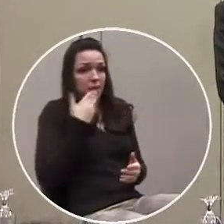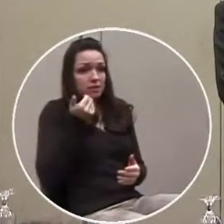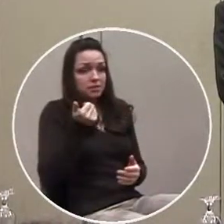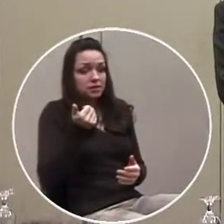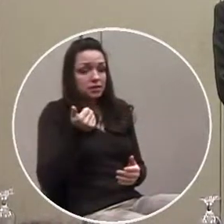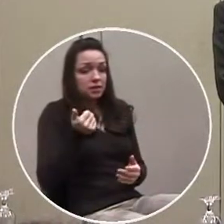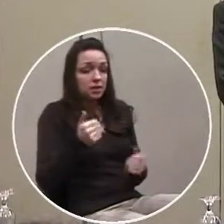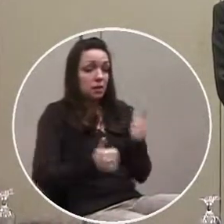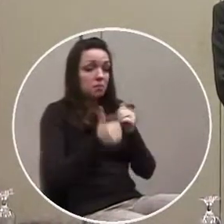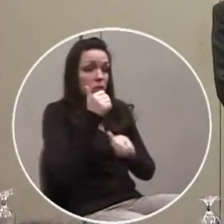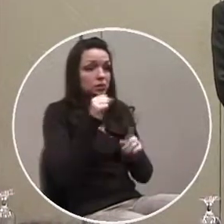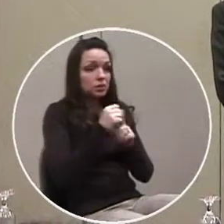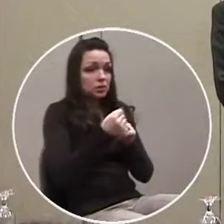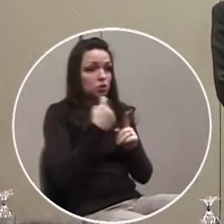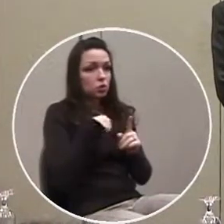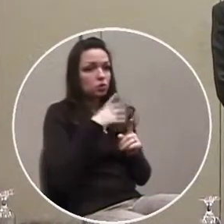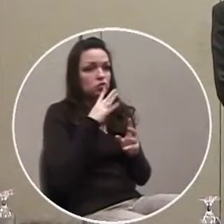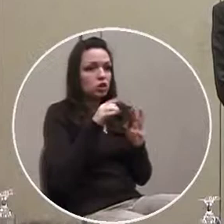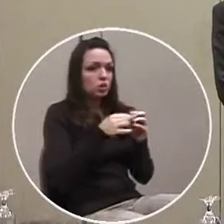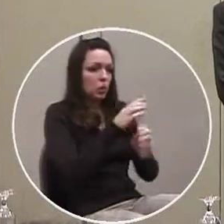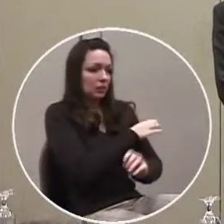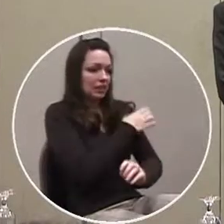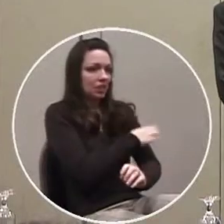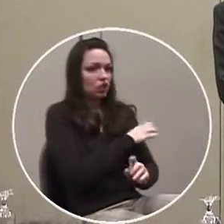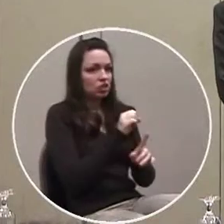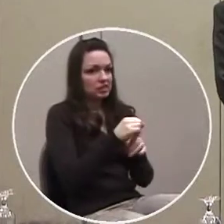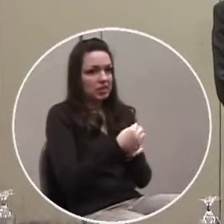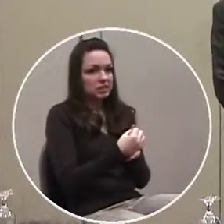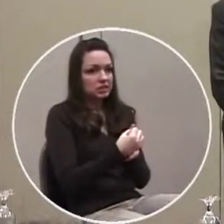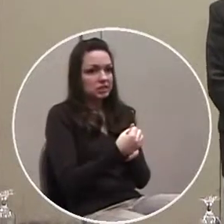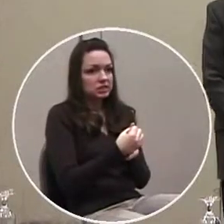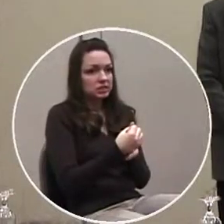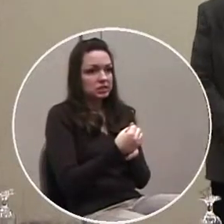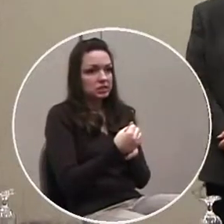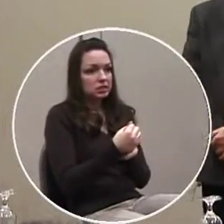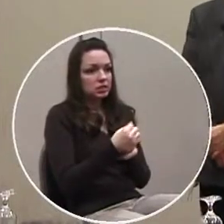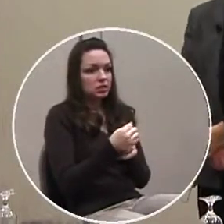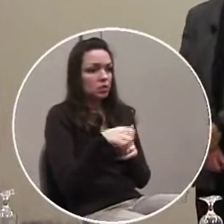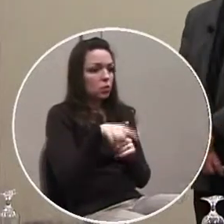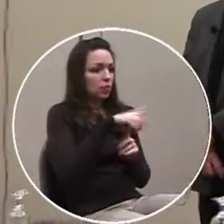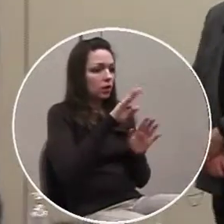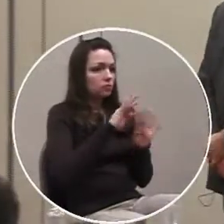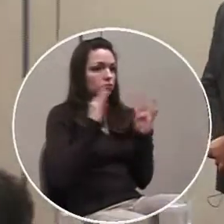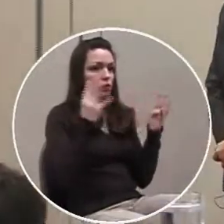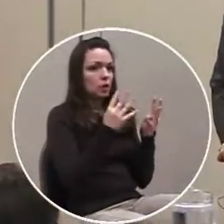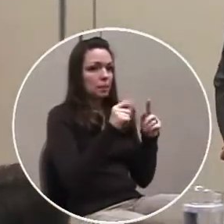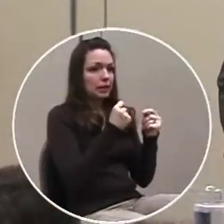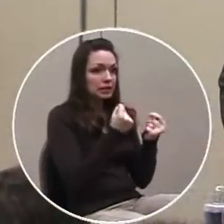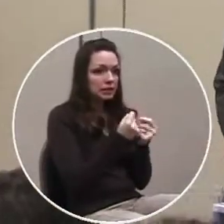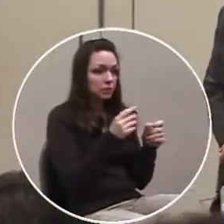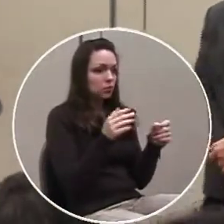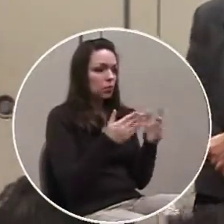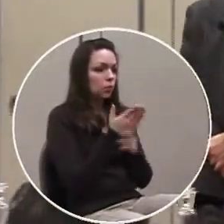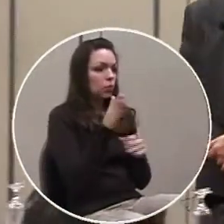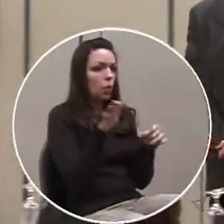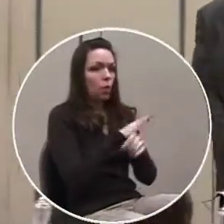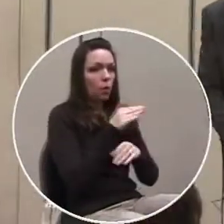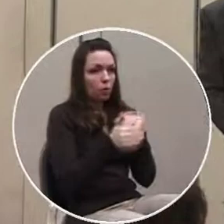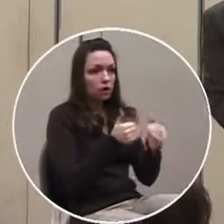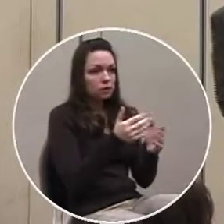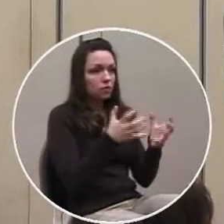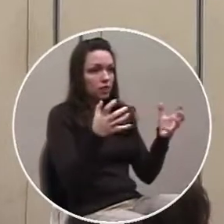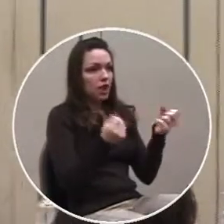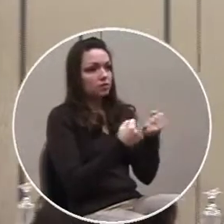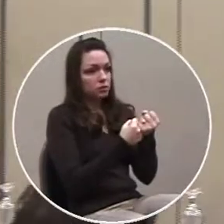of these situations we are talking about clinical settings where they are surrounded by a team throughout this entire process with lots of